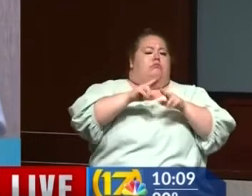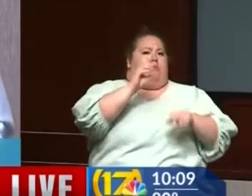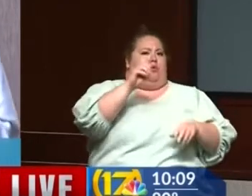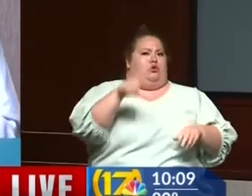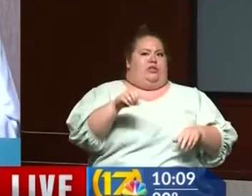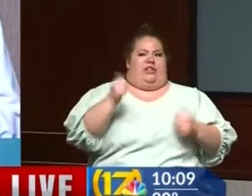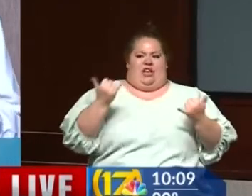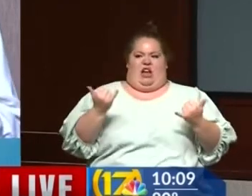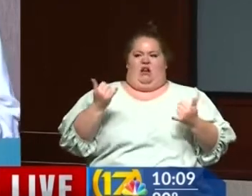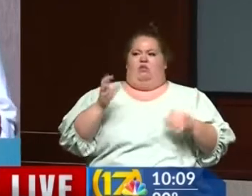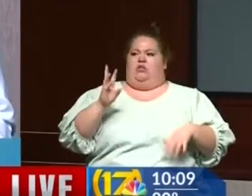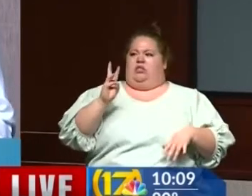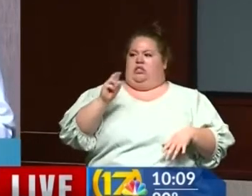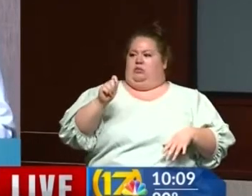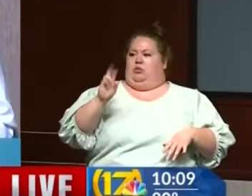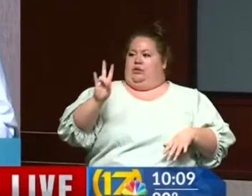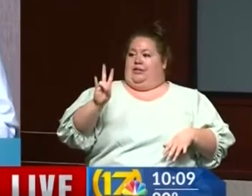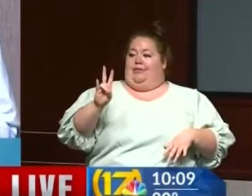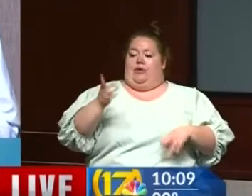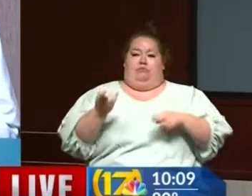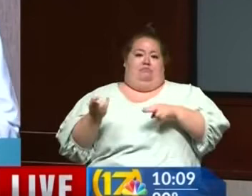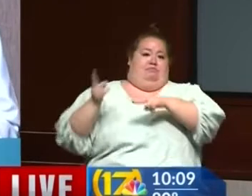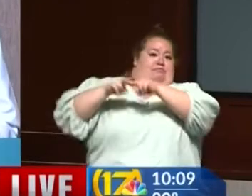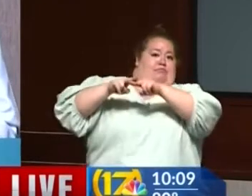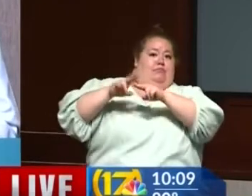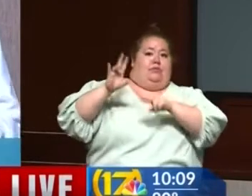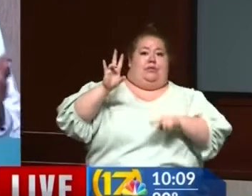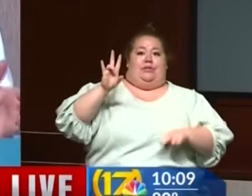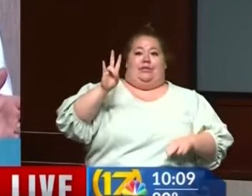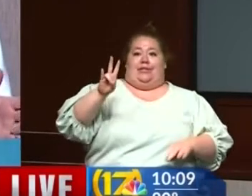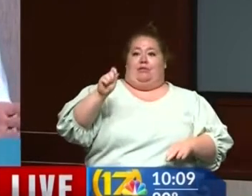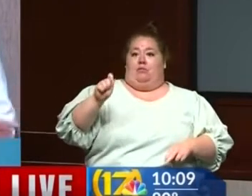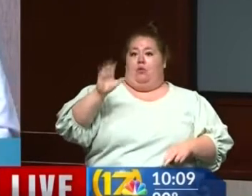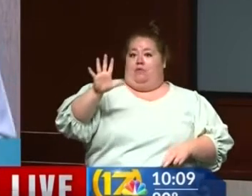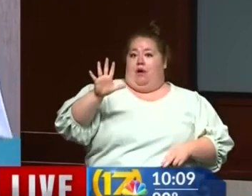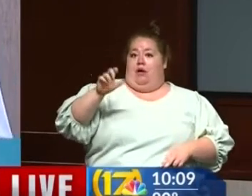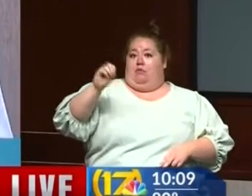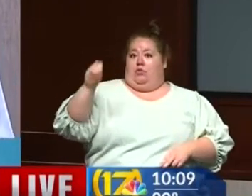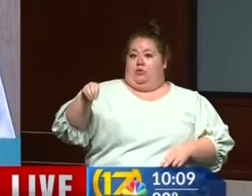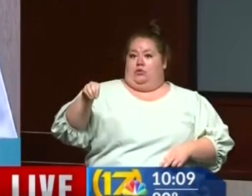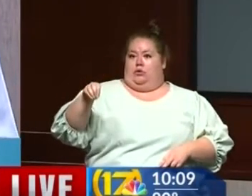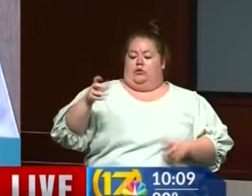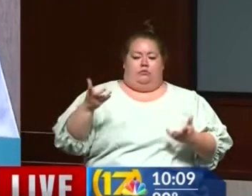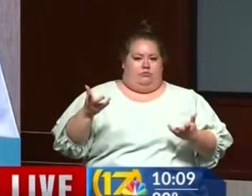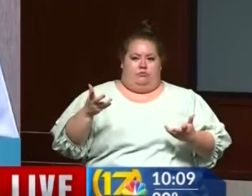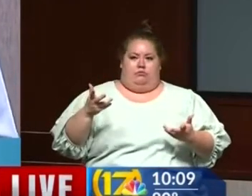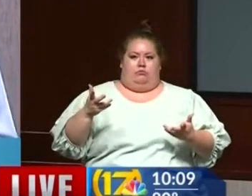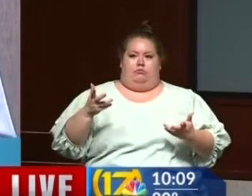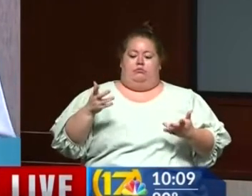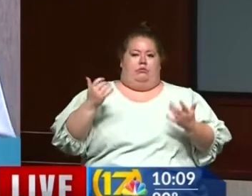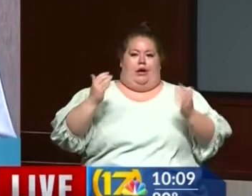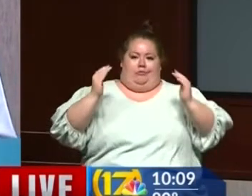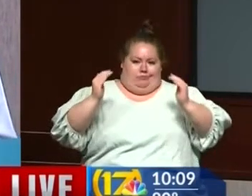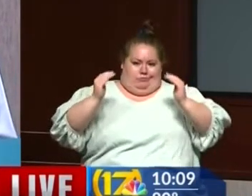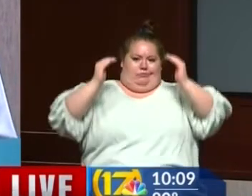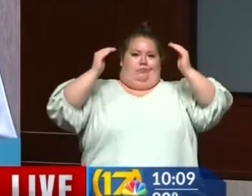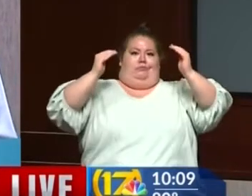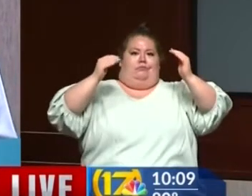6.7 to 7.5. That puts us back into the purple